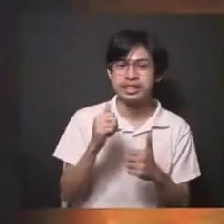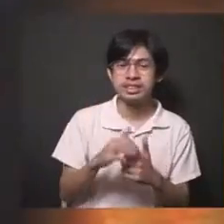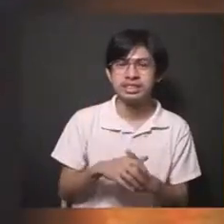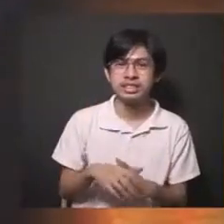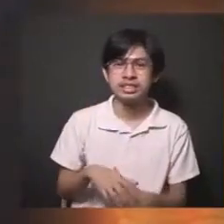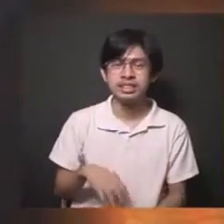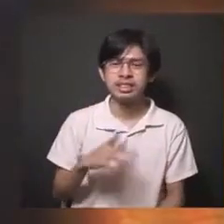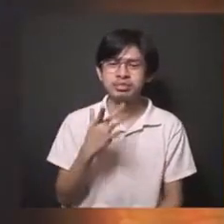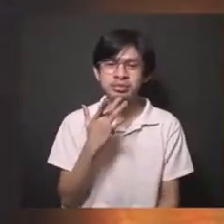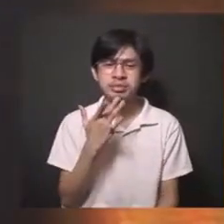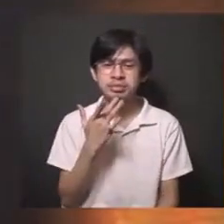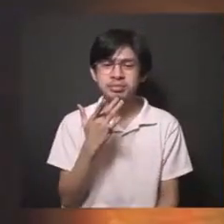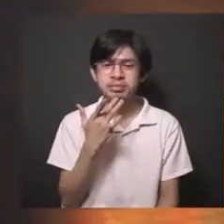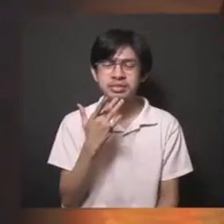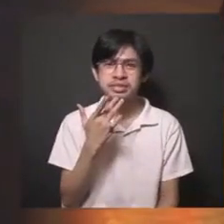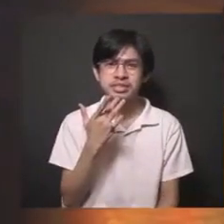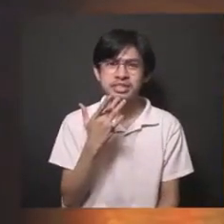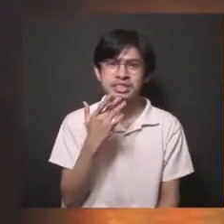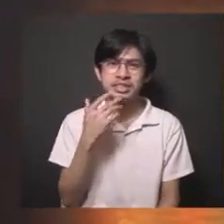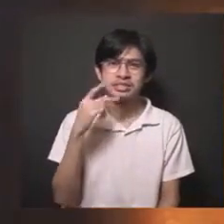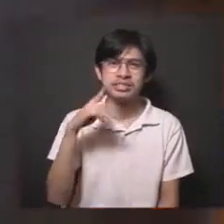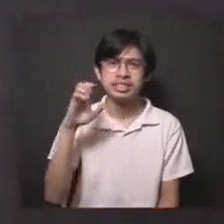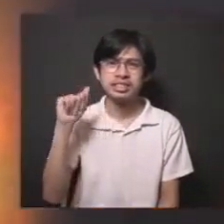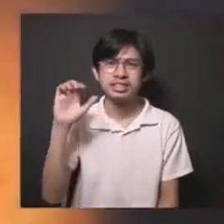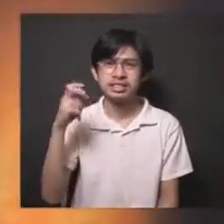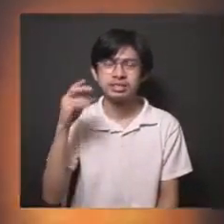peach or vomit.